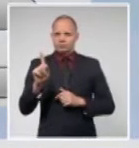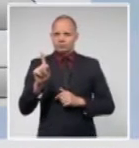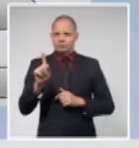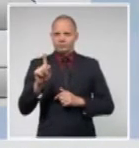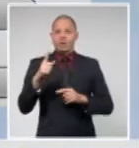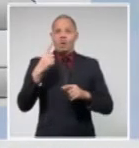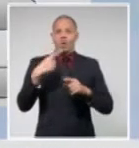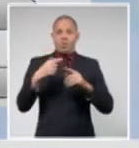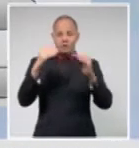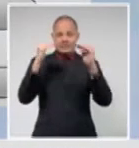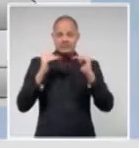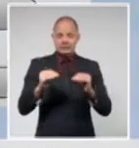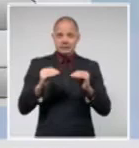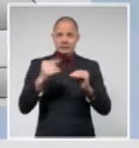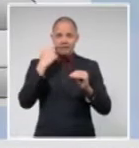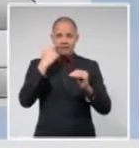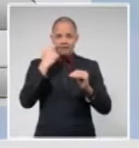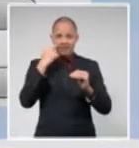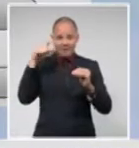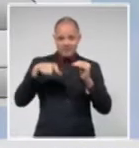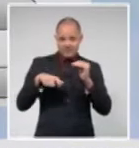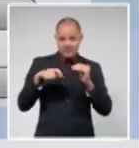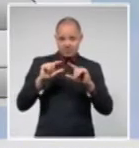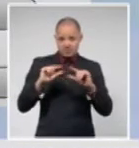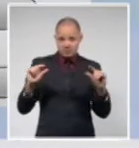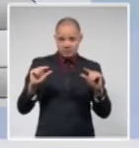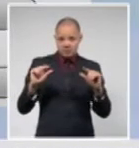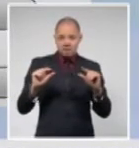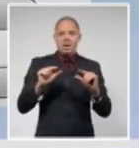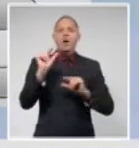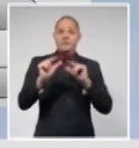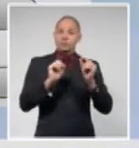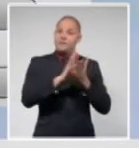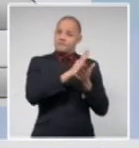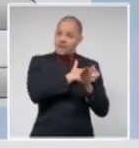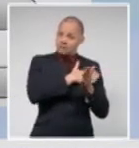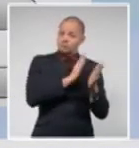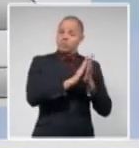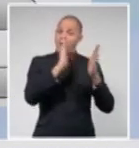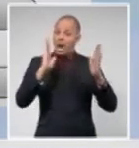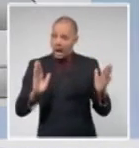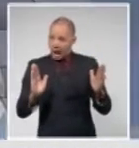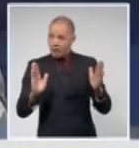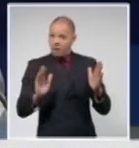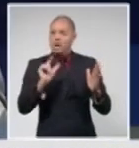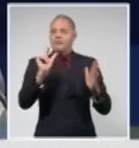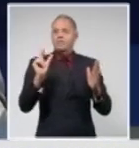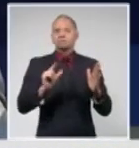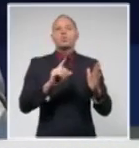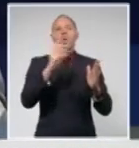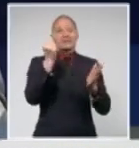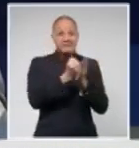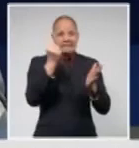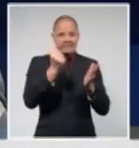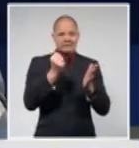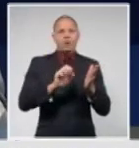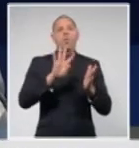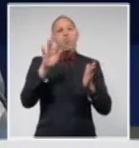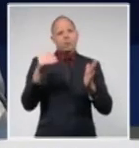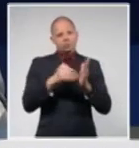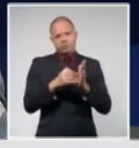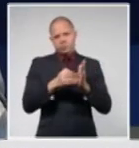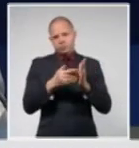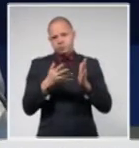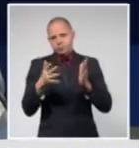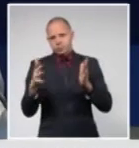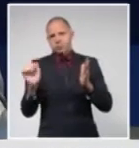That's 42 people. This brings the total number of samples processed in the entire country